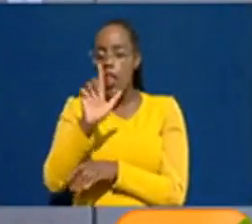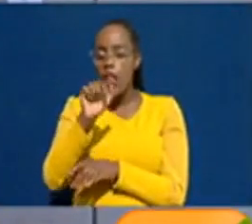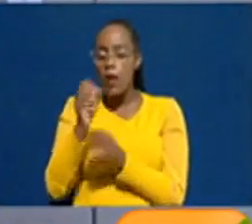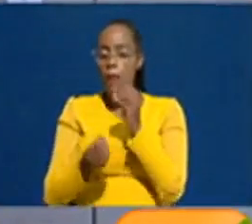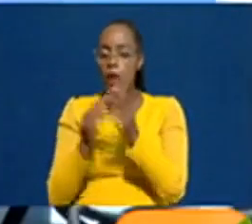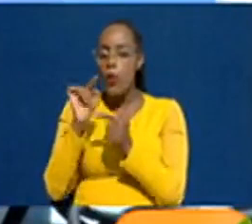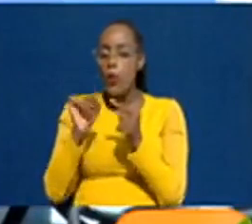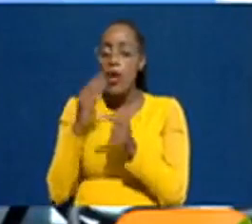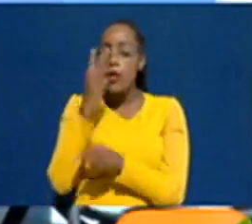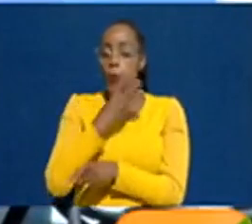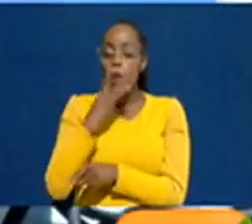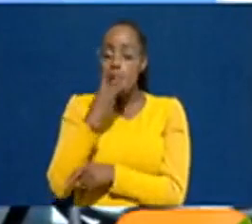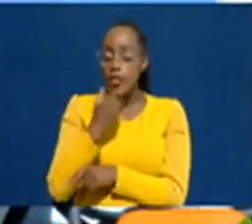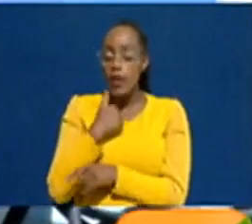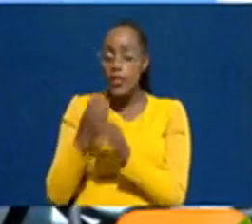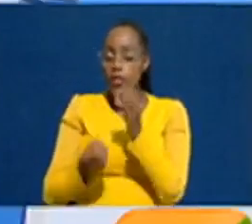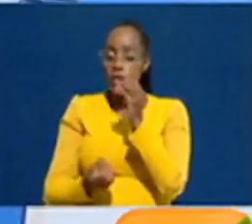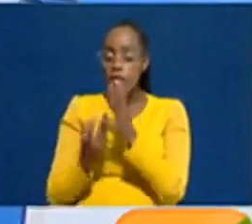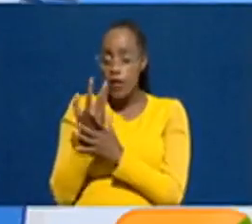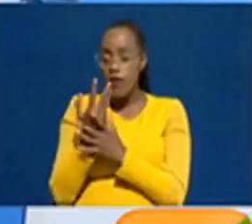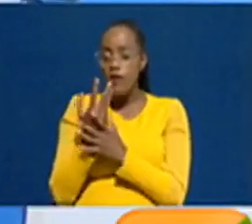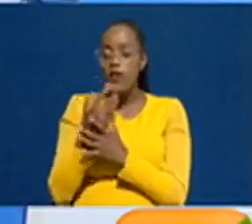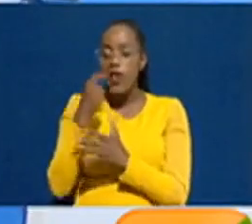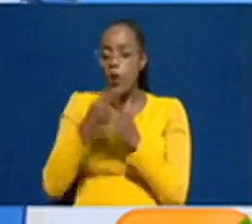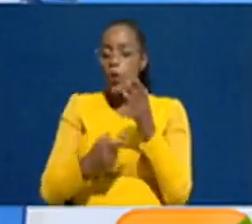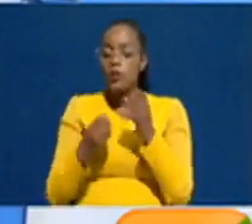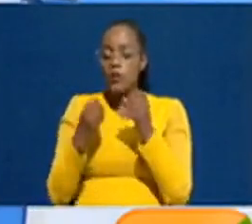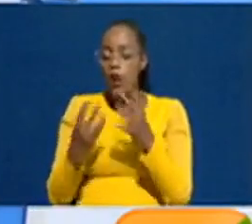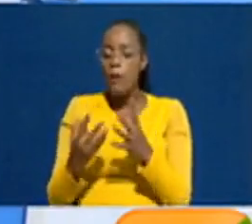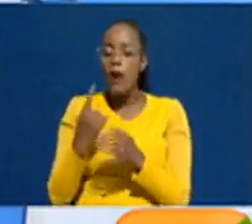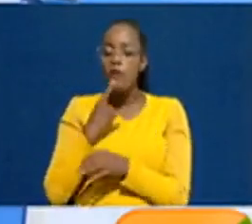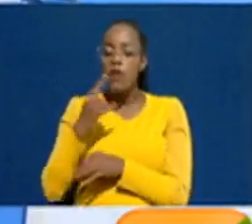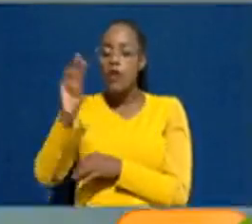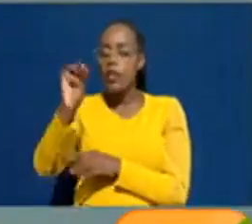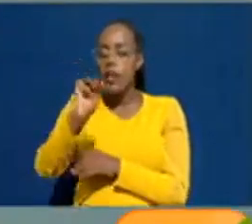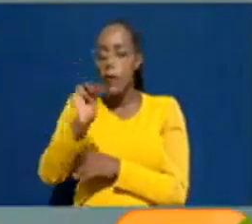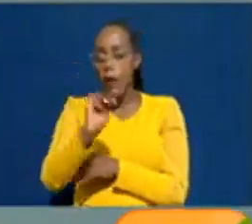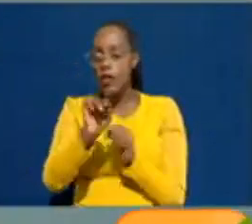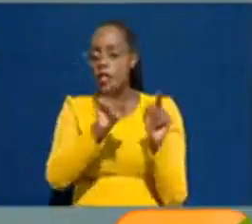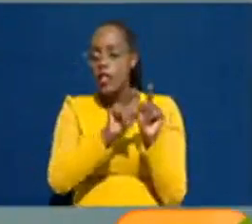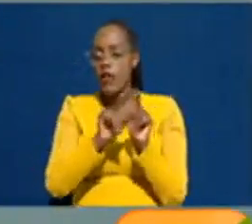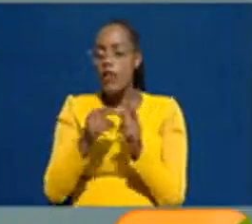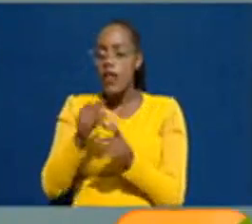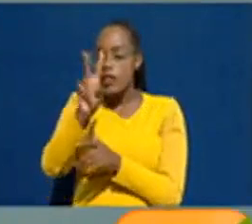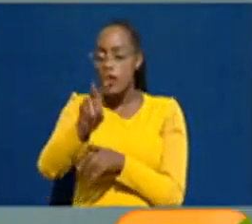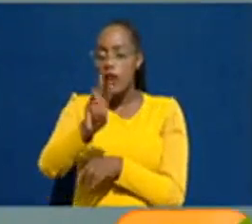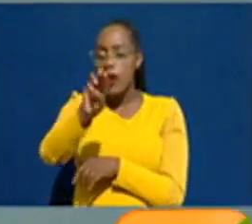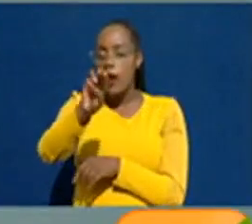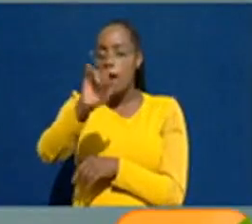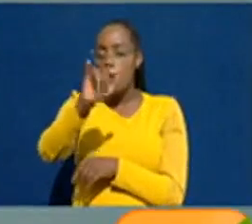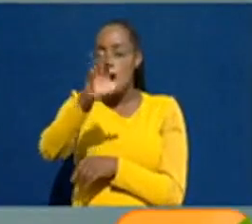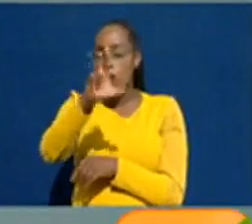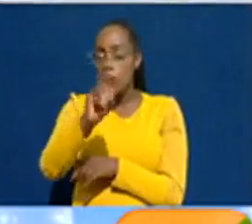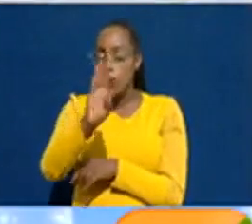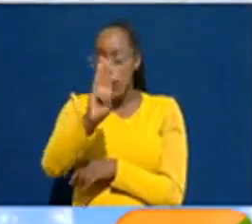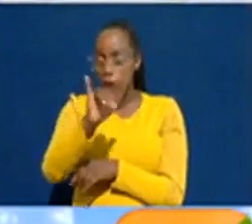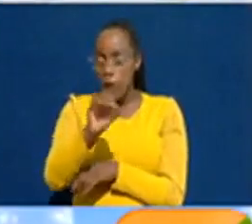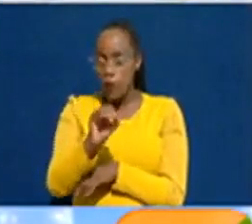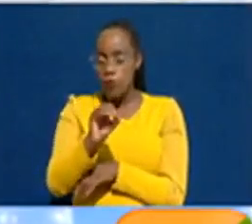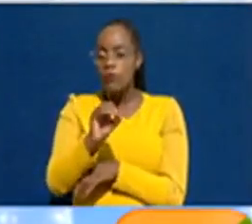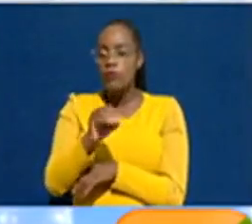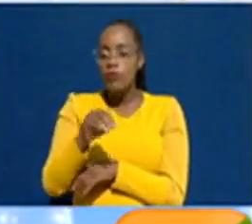on Wednesday has been established at a cost of 100 million shillings and is the second microbiology lab in Kenya.